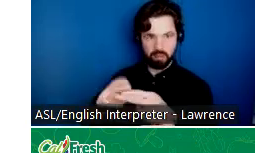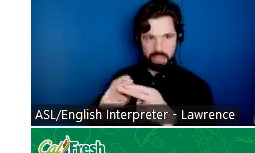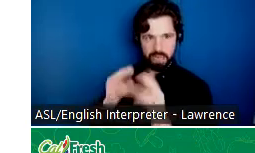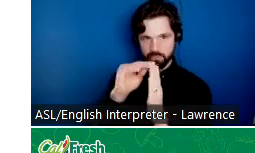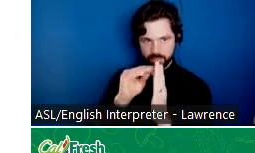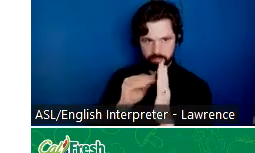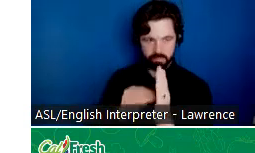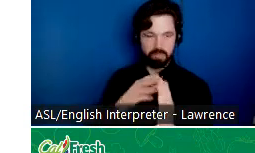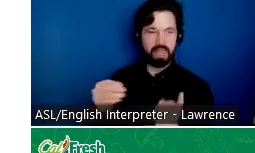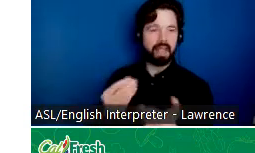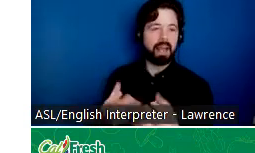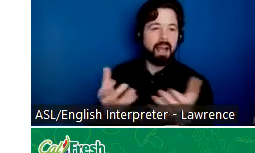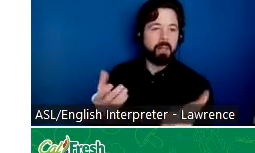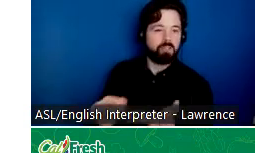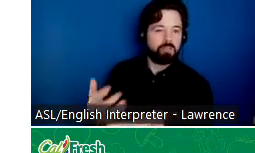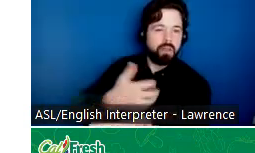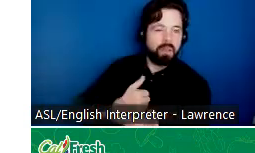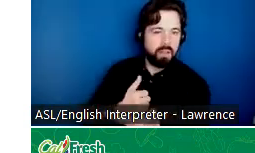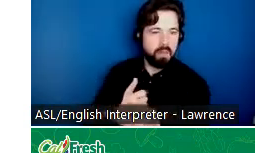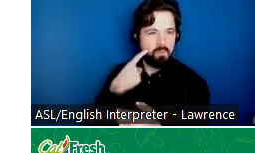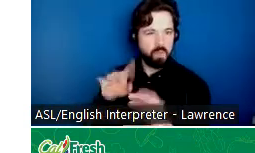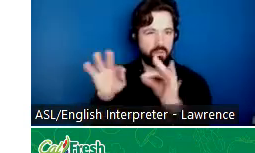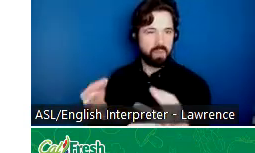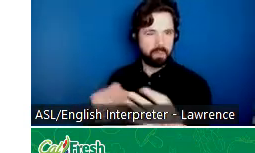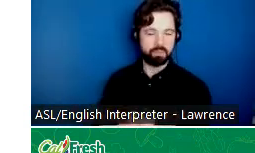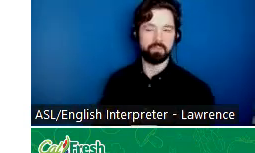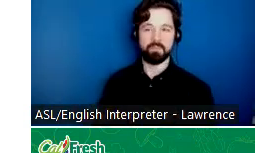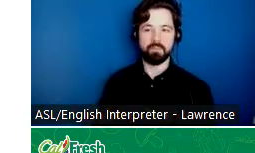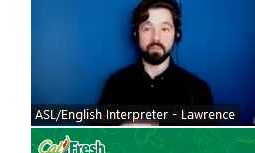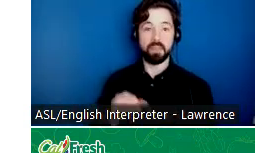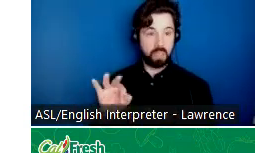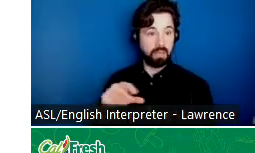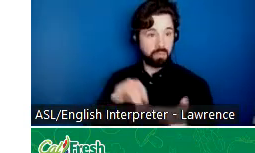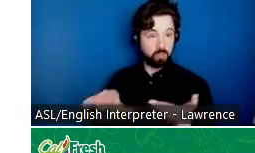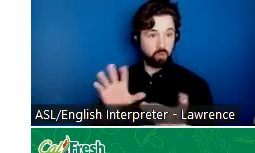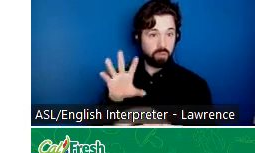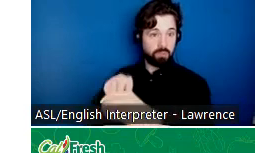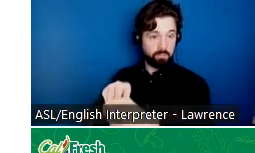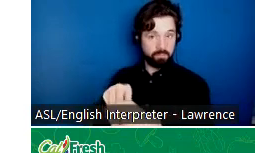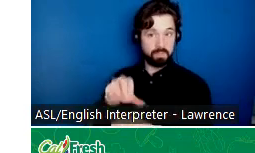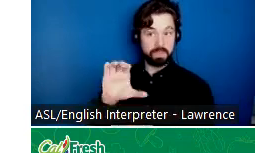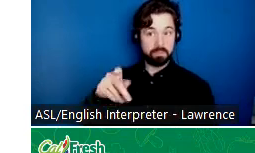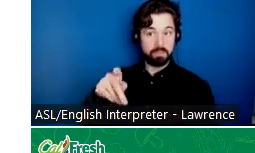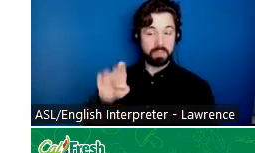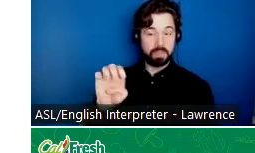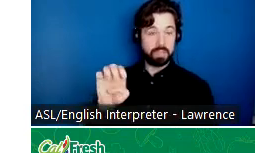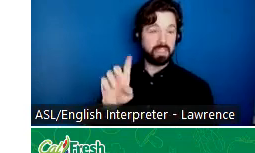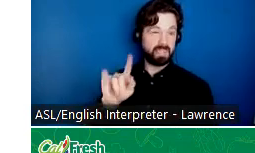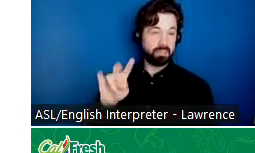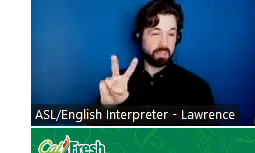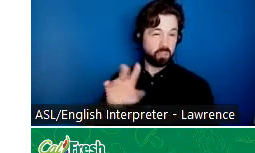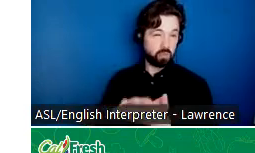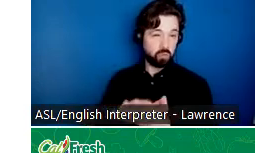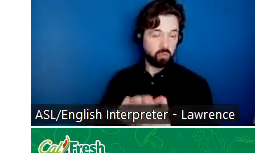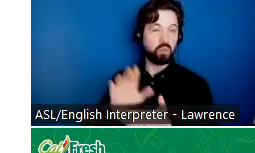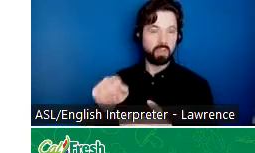And so how can the child apply? If the child attends a CEP or a provision school, they can request an alternative